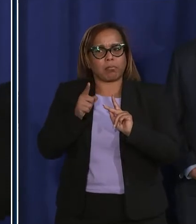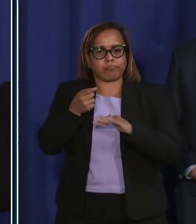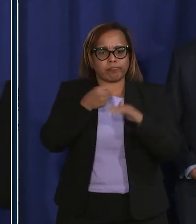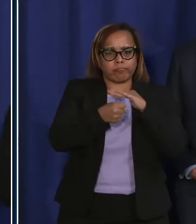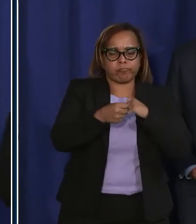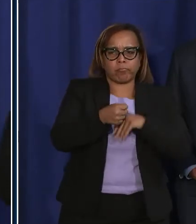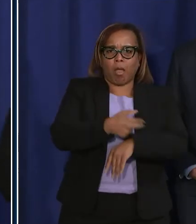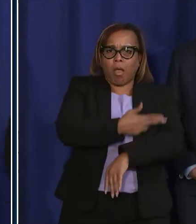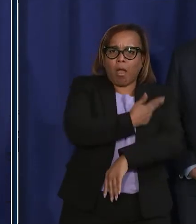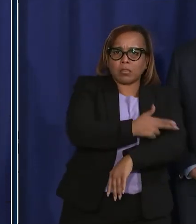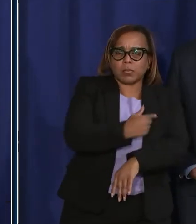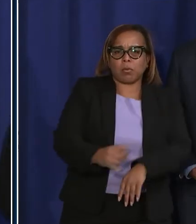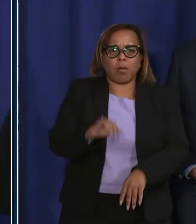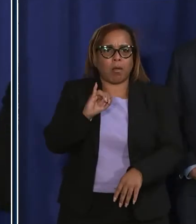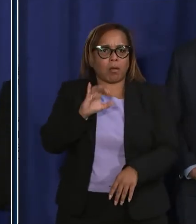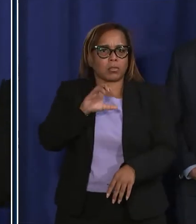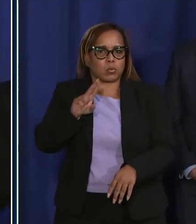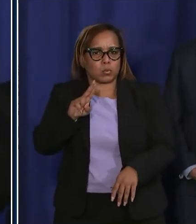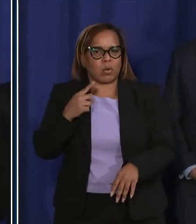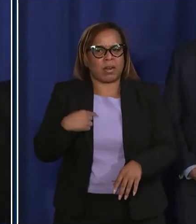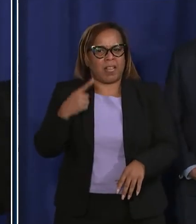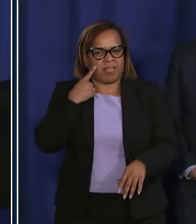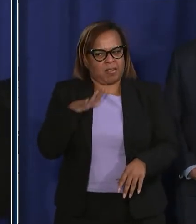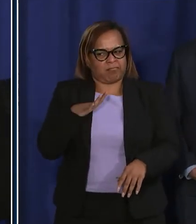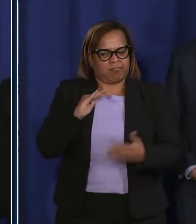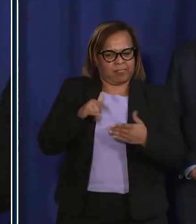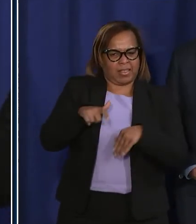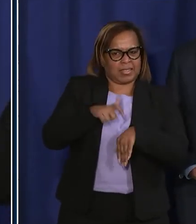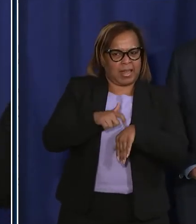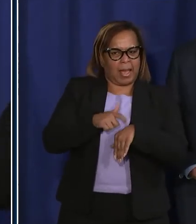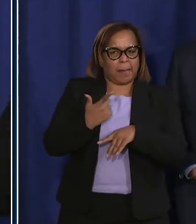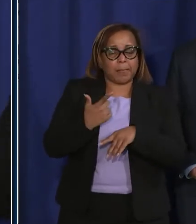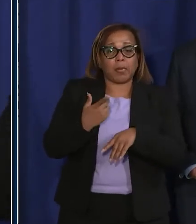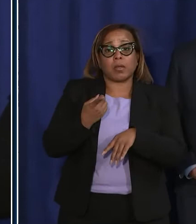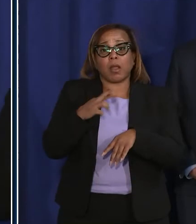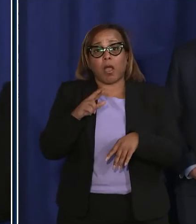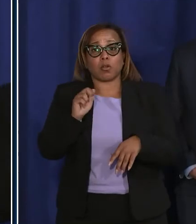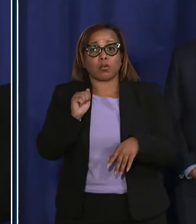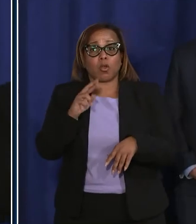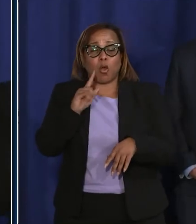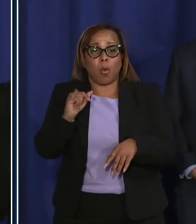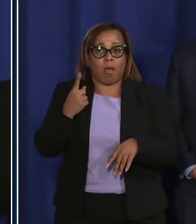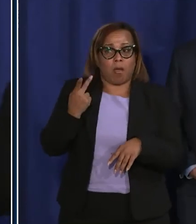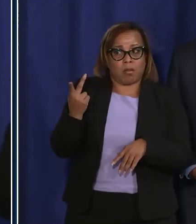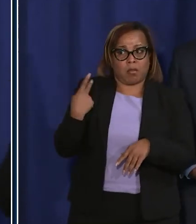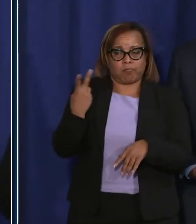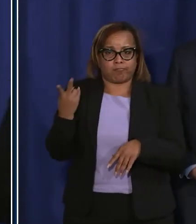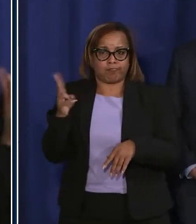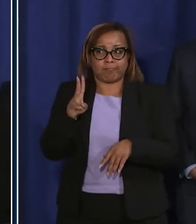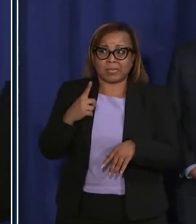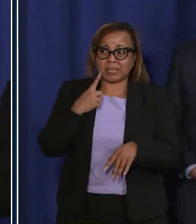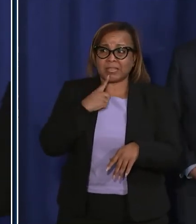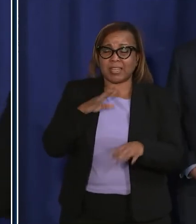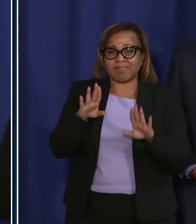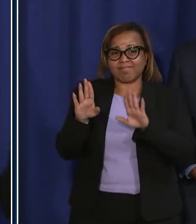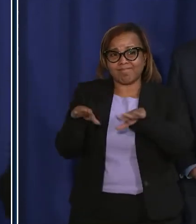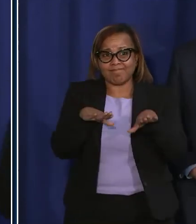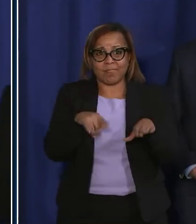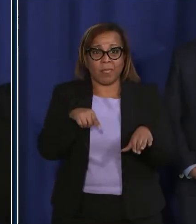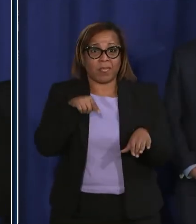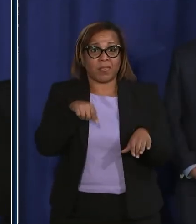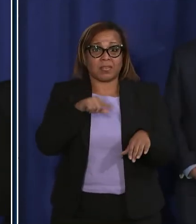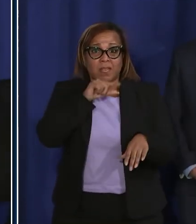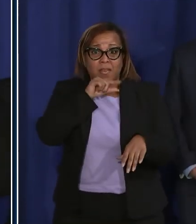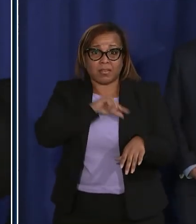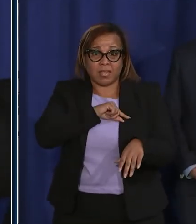hospital ICU rooms. And I think it was right about this time that Dr. Arty and I came out and said, this